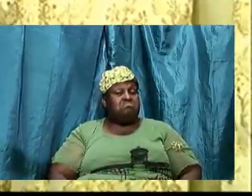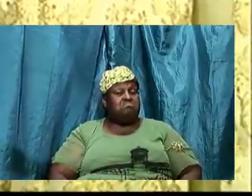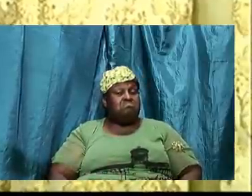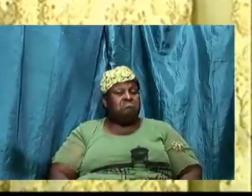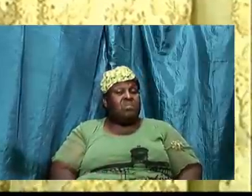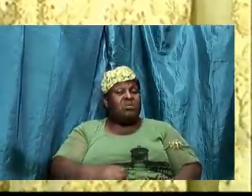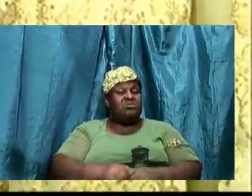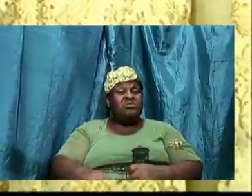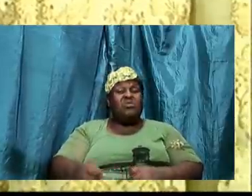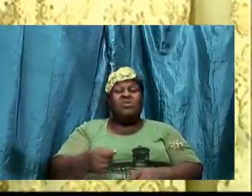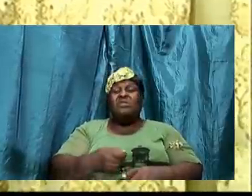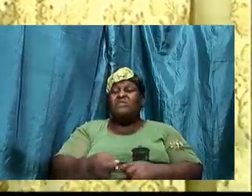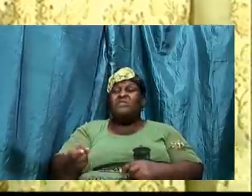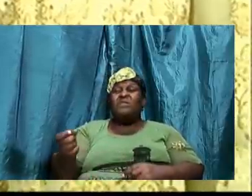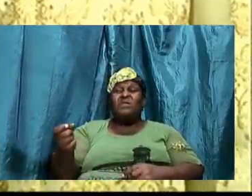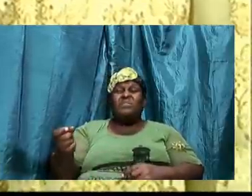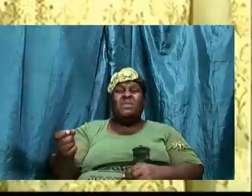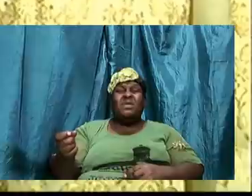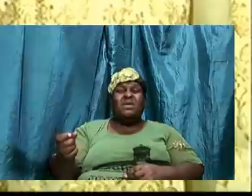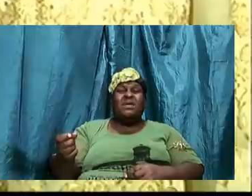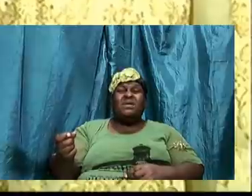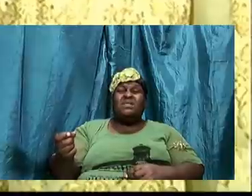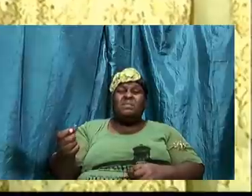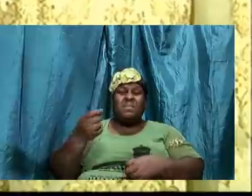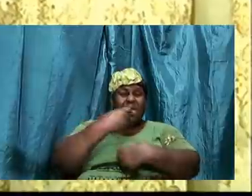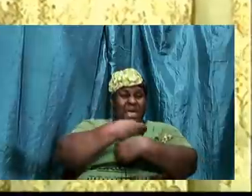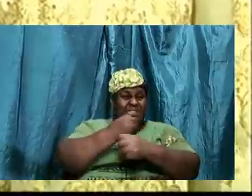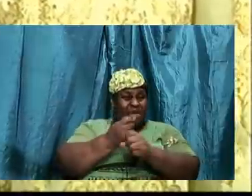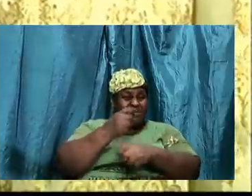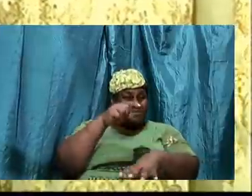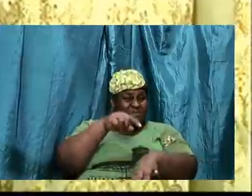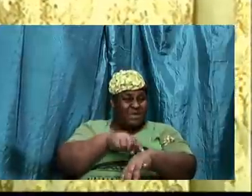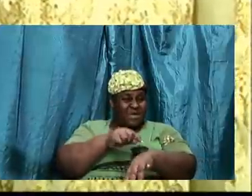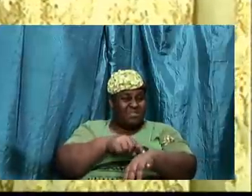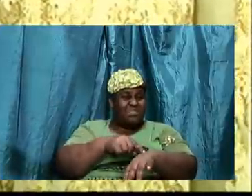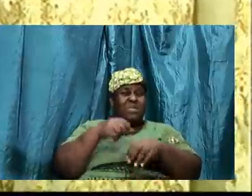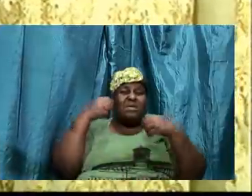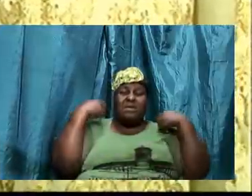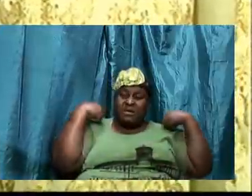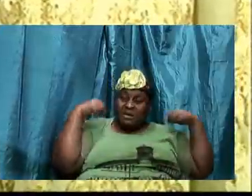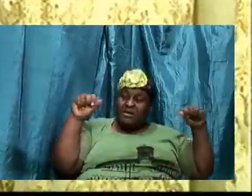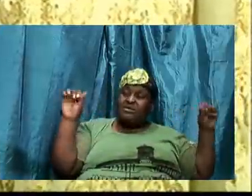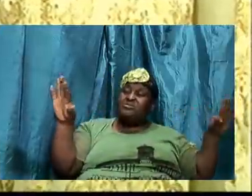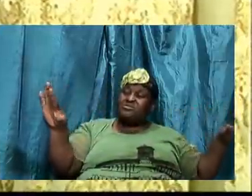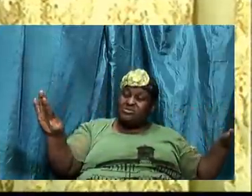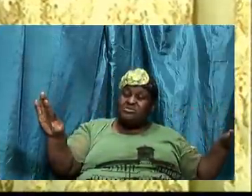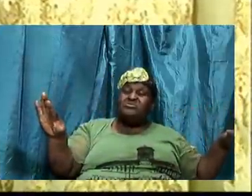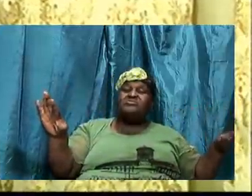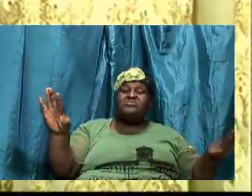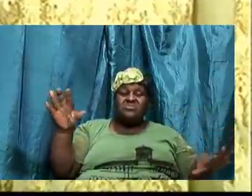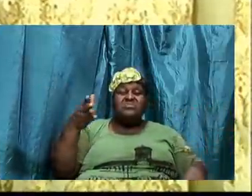So from the inception of time, angels were there.